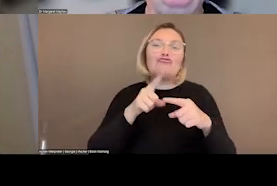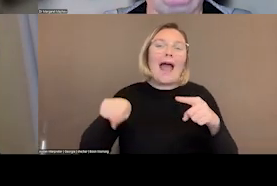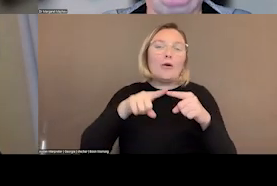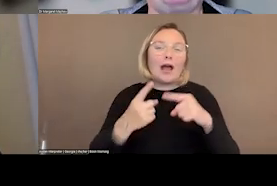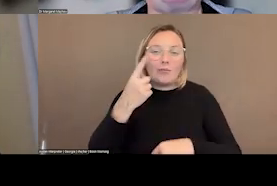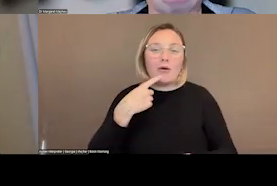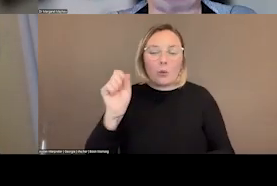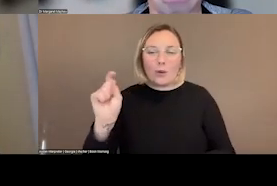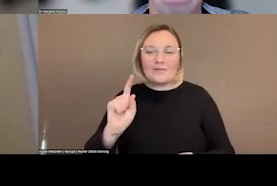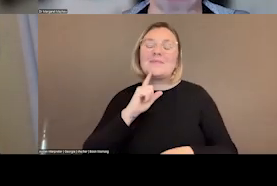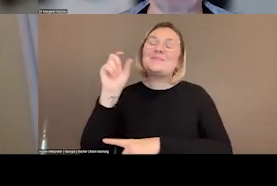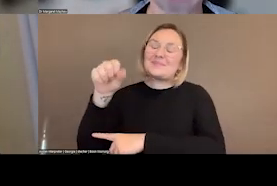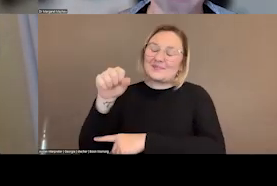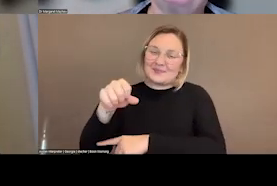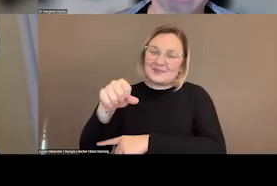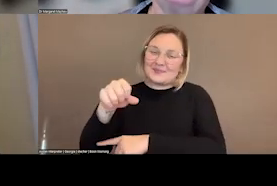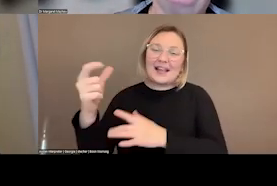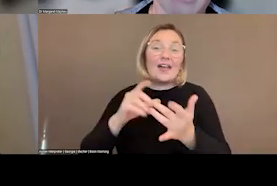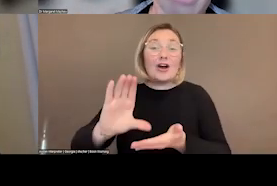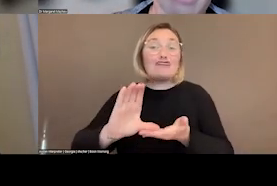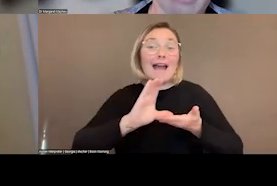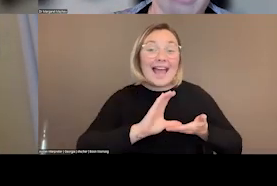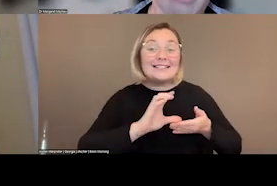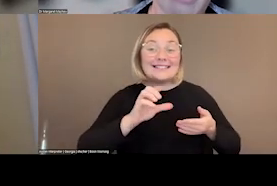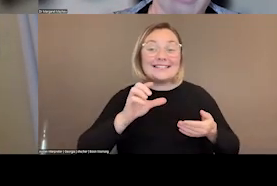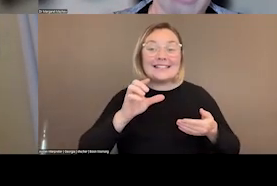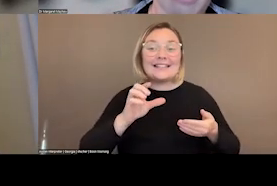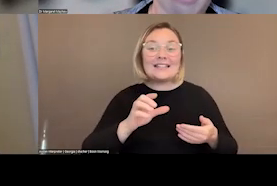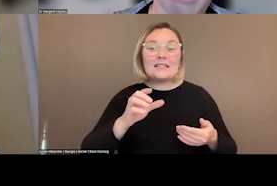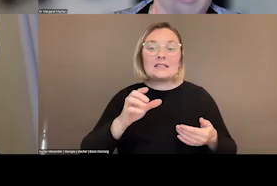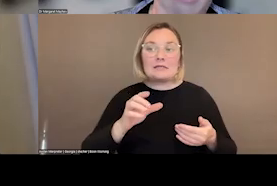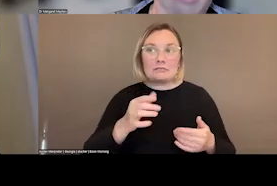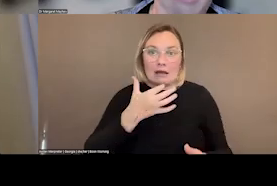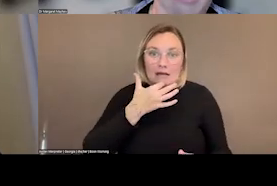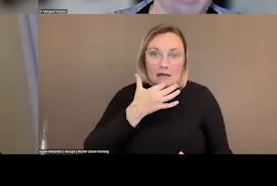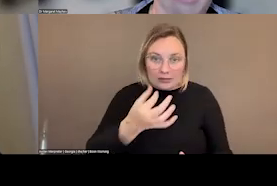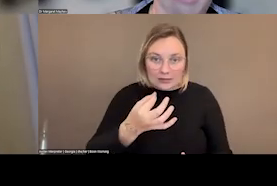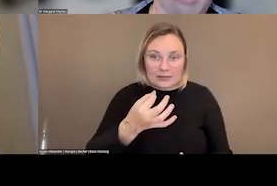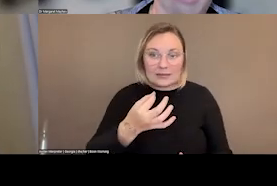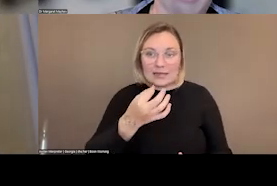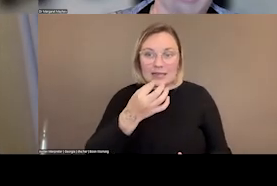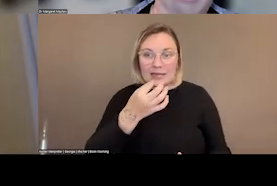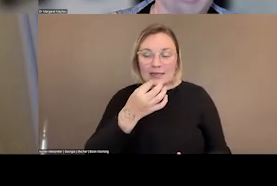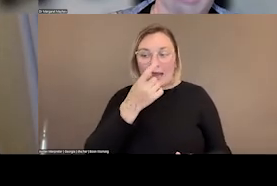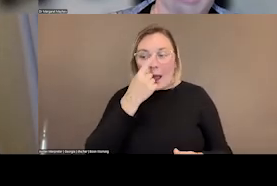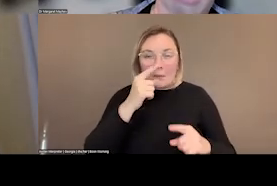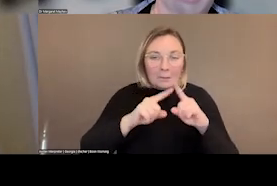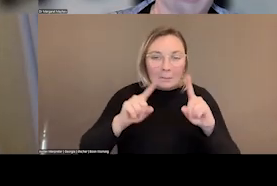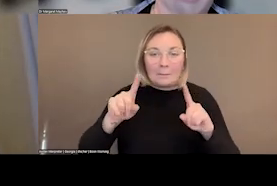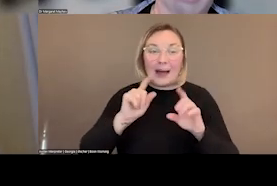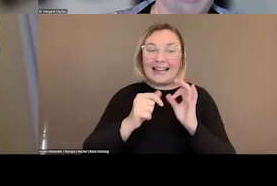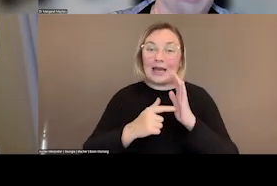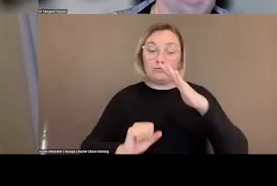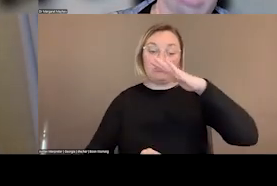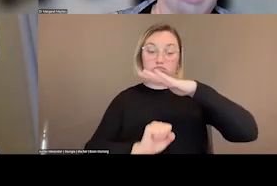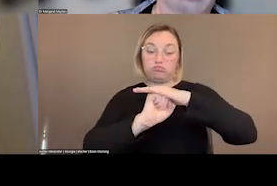Because so with our other grants, it does, the ask can be varied, but because it is 30,000